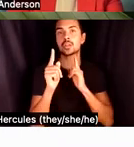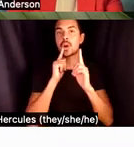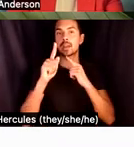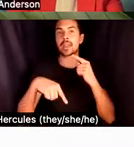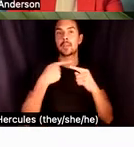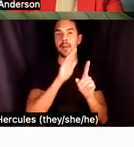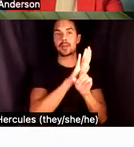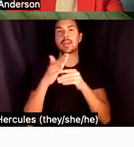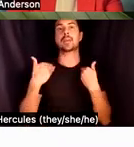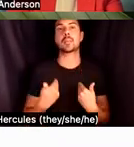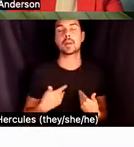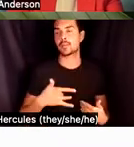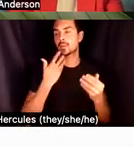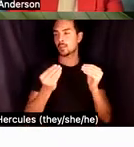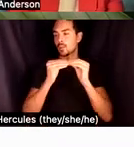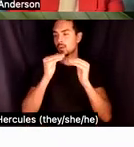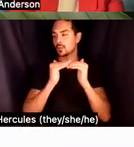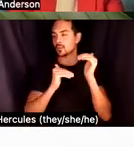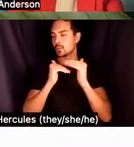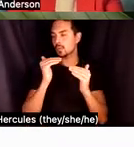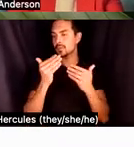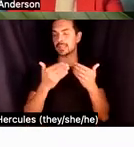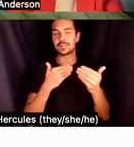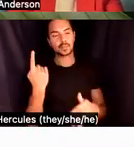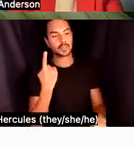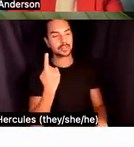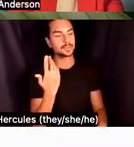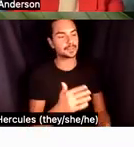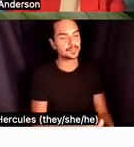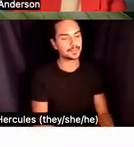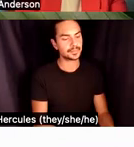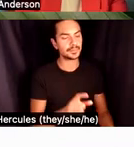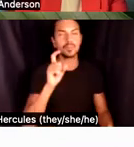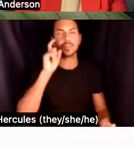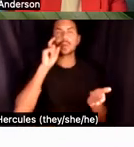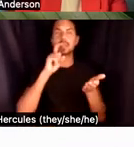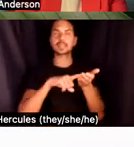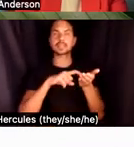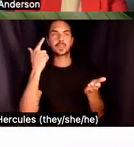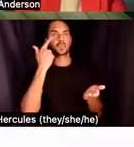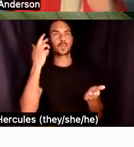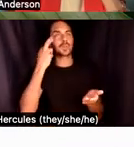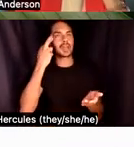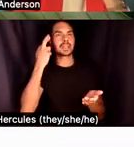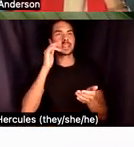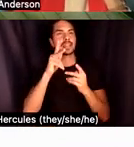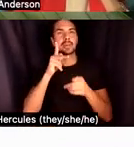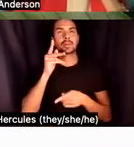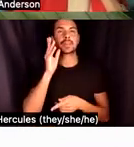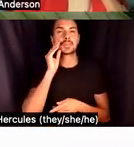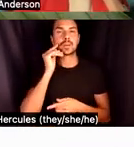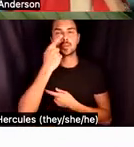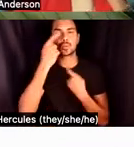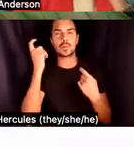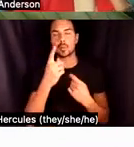body. They feel more comfortable even just realizing that they may have experienced trauma. And I think one of the